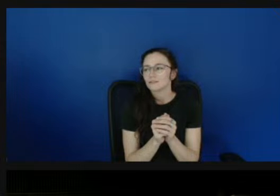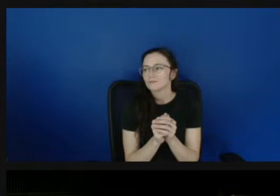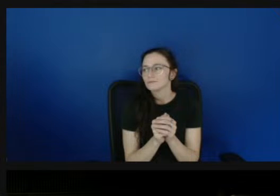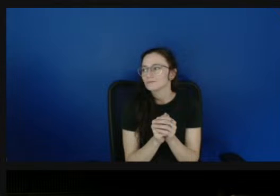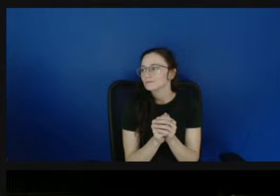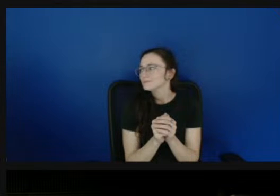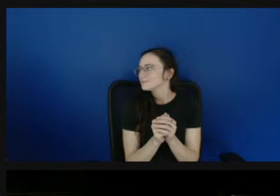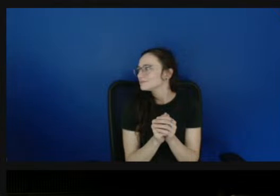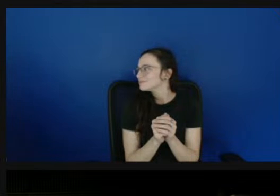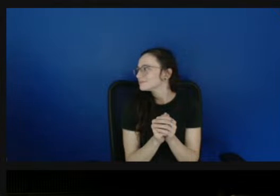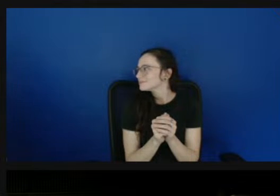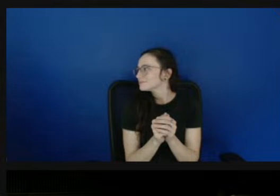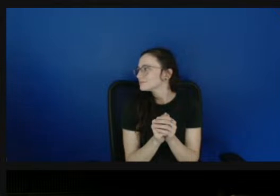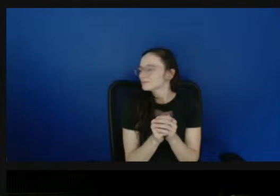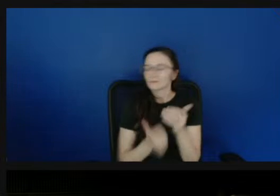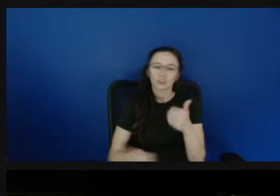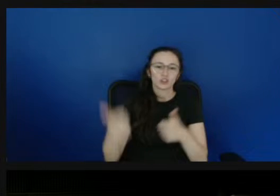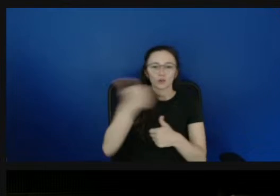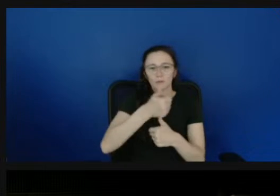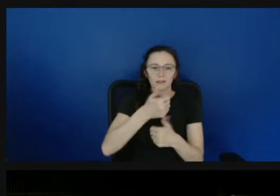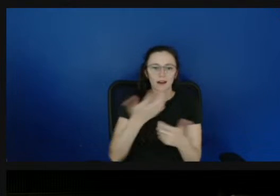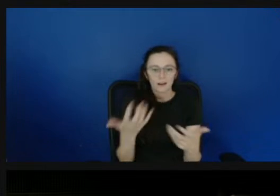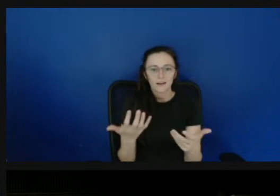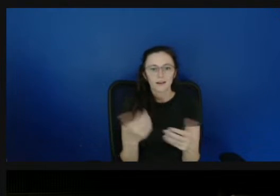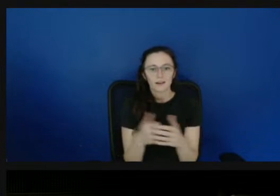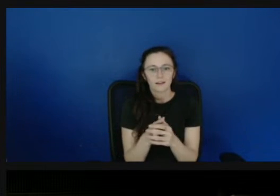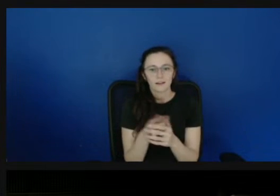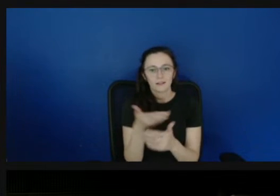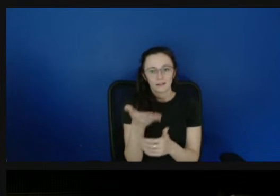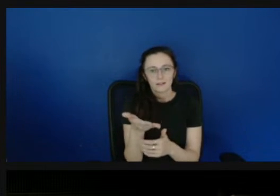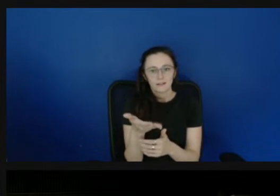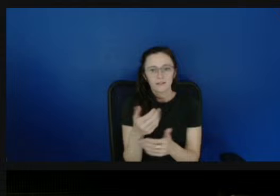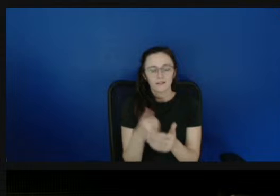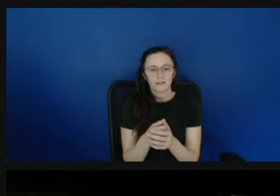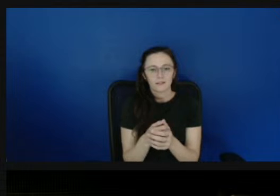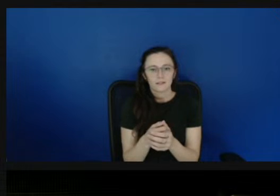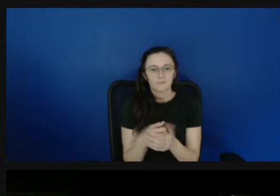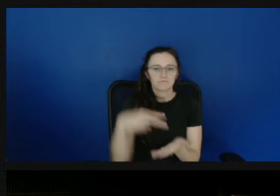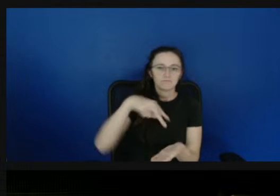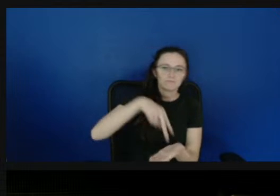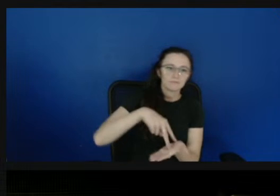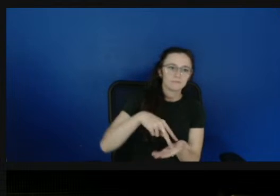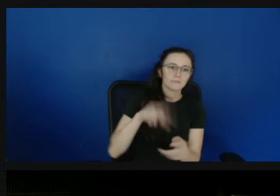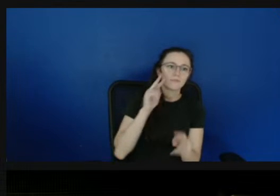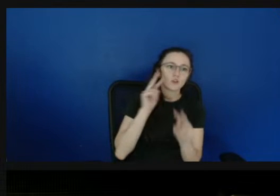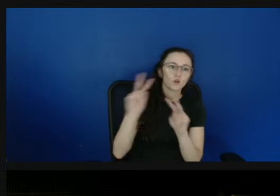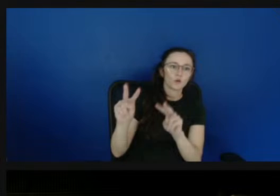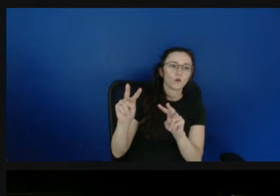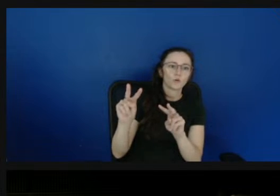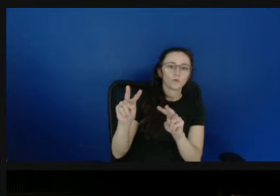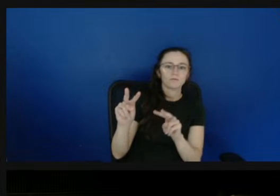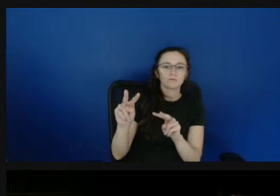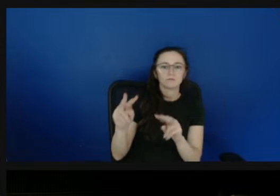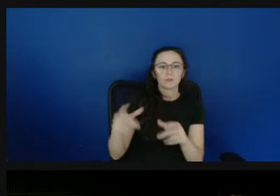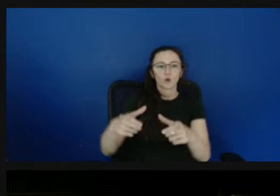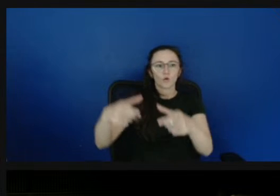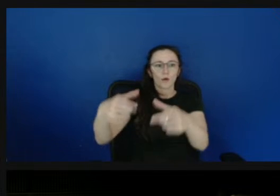again, standing, looks like in a volcano house area. It's the view looking off to the crater in the background there.